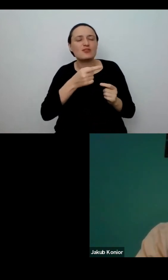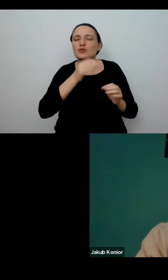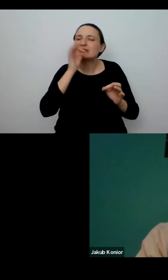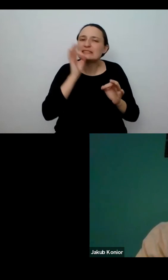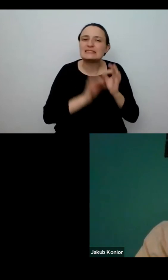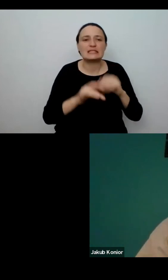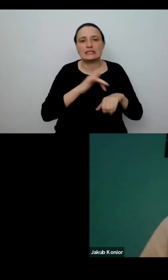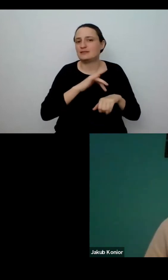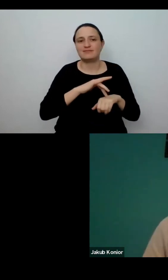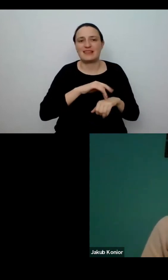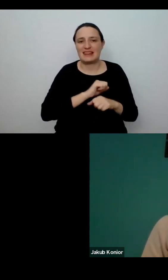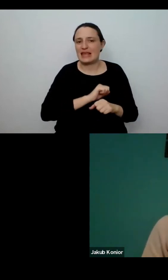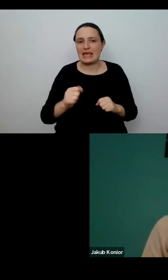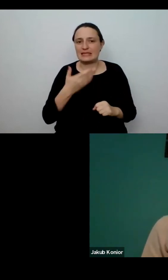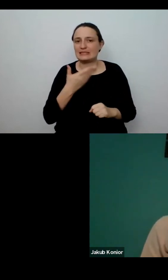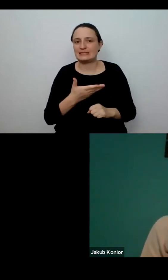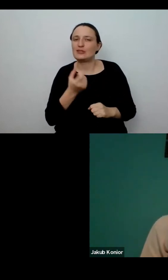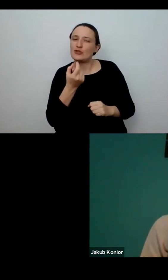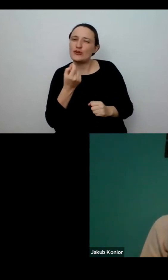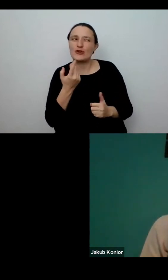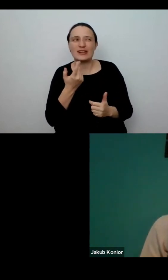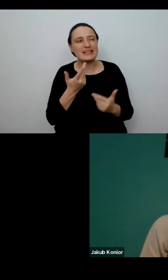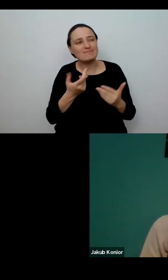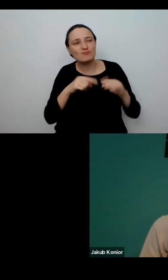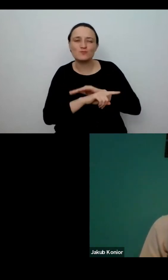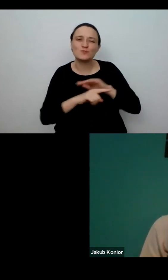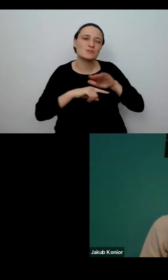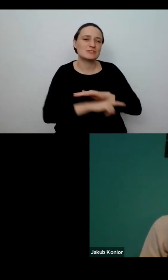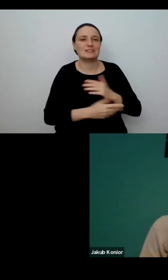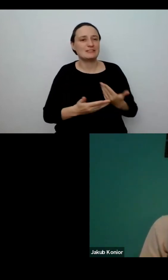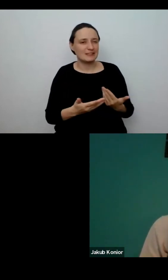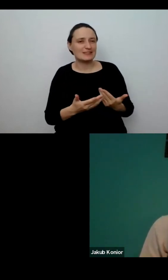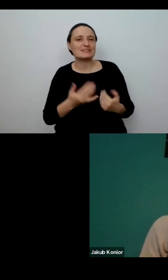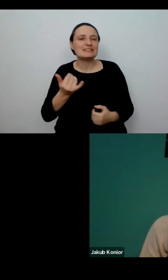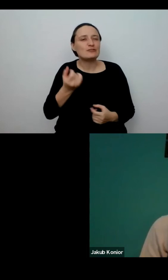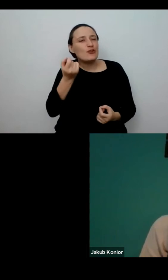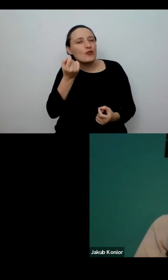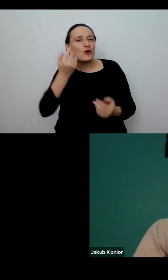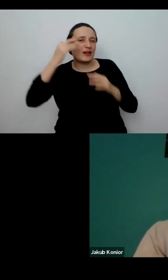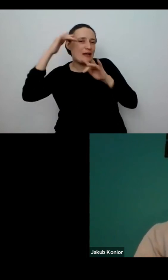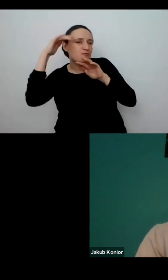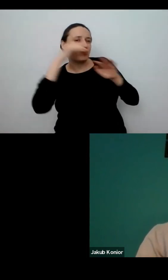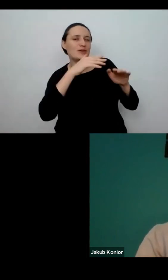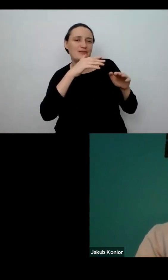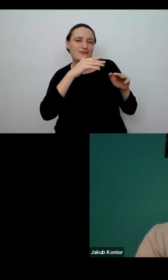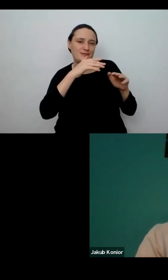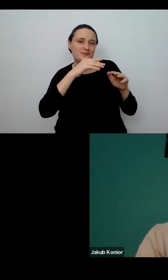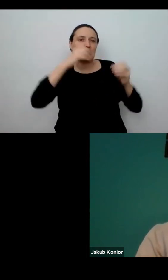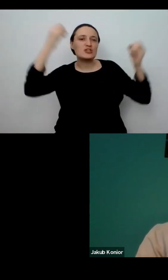a little bit that escapes, so it's very, very hard to remove it, you know.